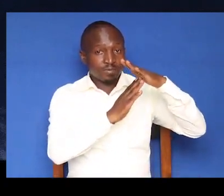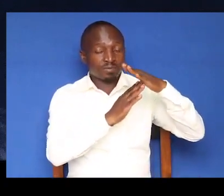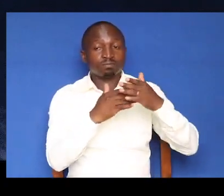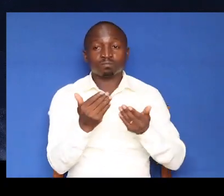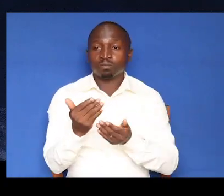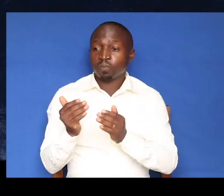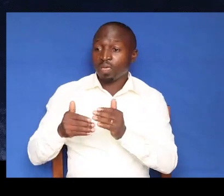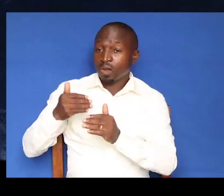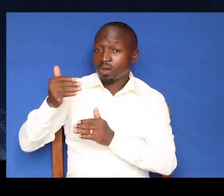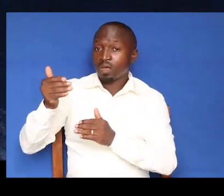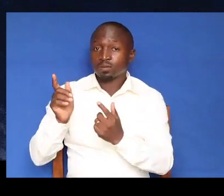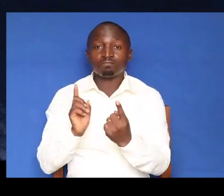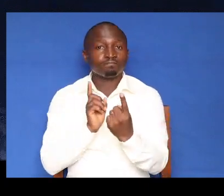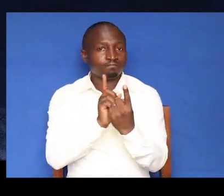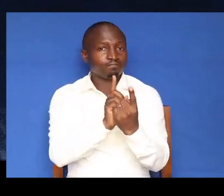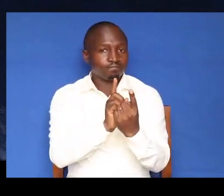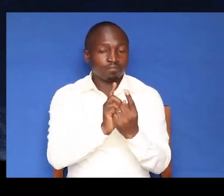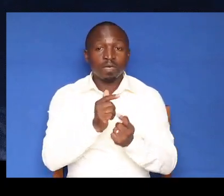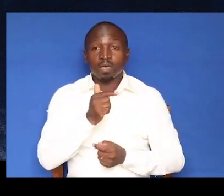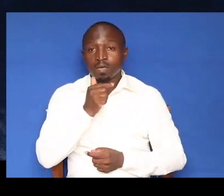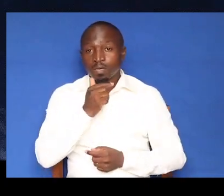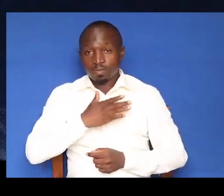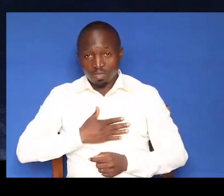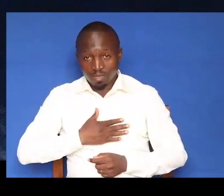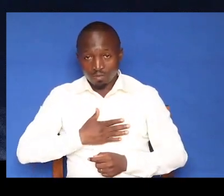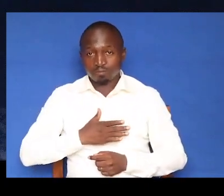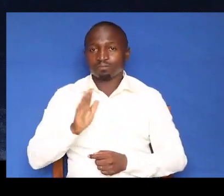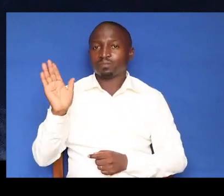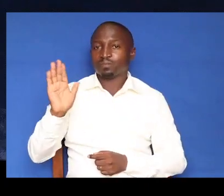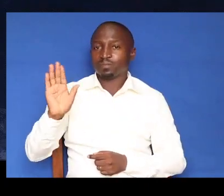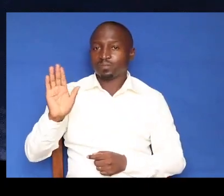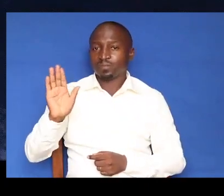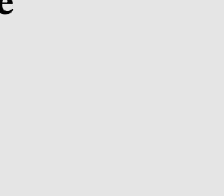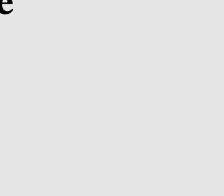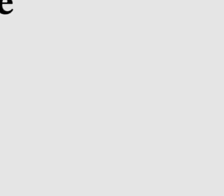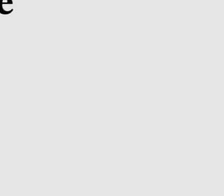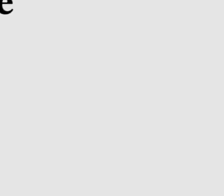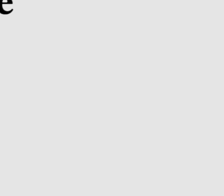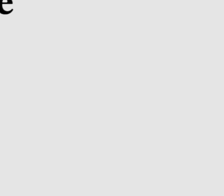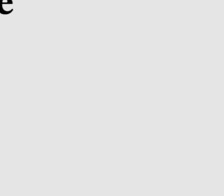today. We are going to meet in the next lesson. Thank you very much. Goodbye.